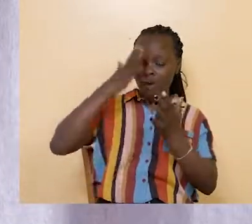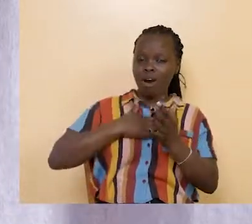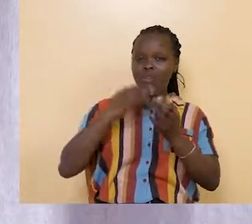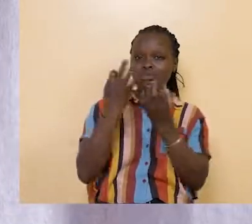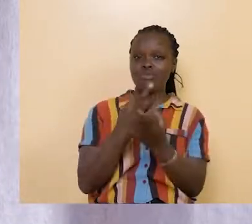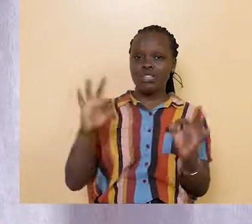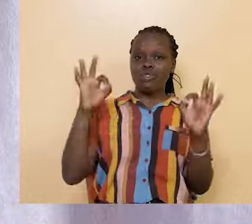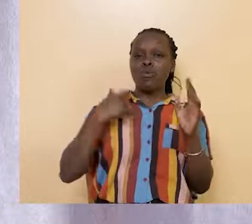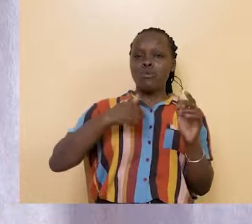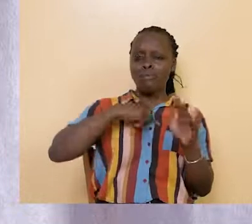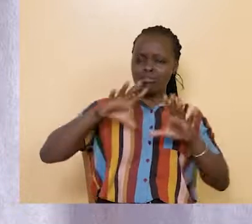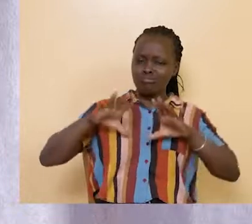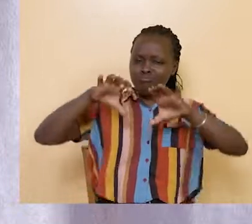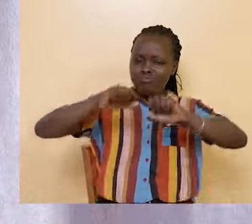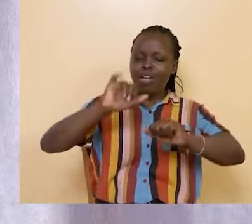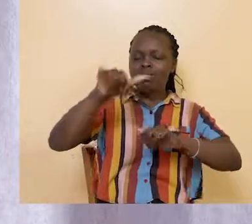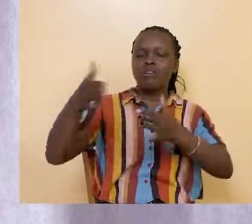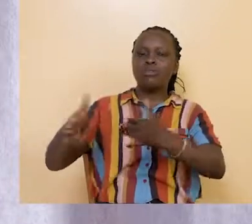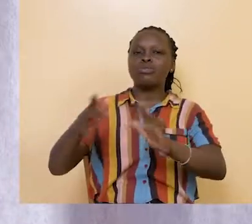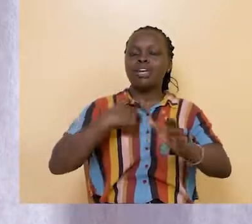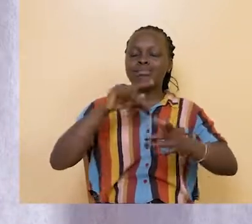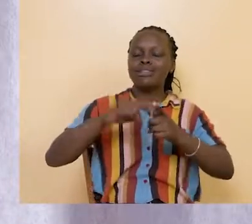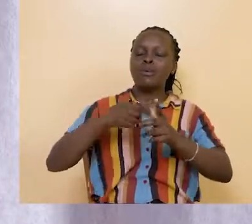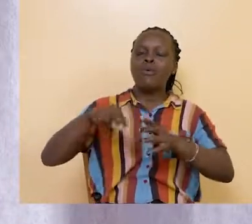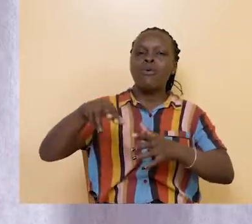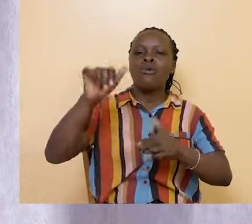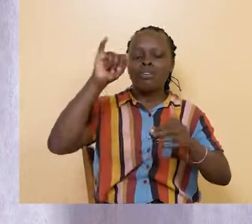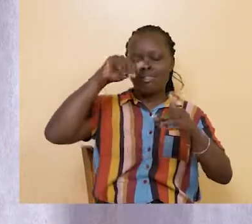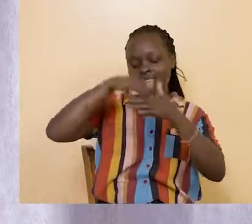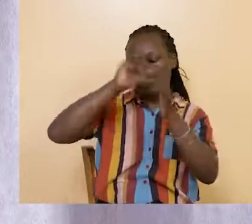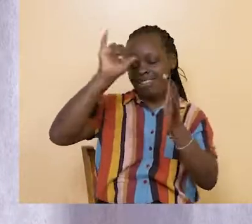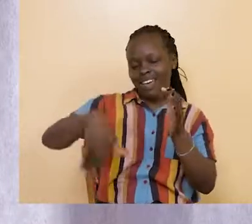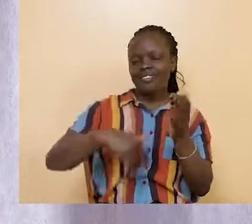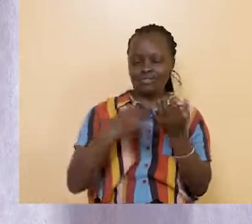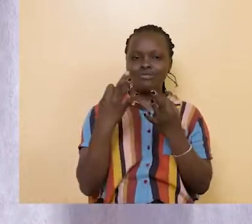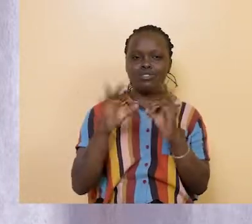freedom. We need to take the steps towards walking in that freedom that